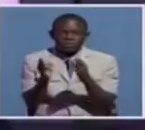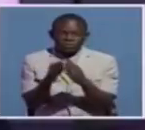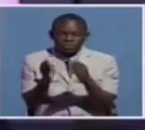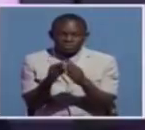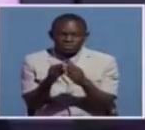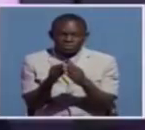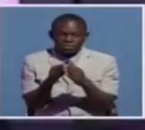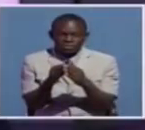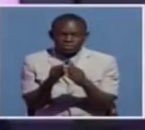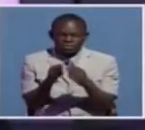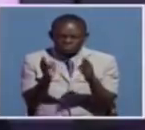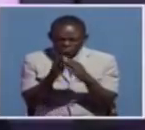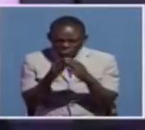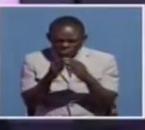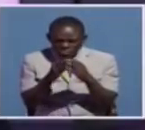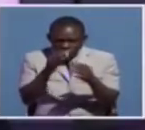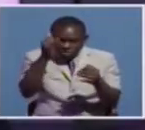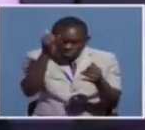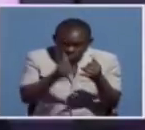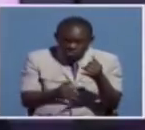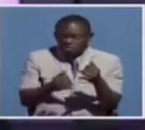dead. Okay, and I remember...